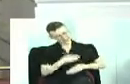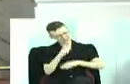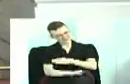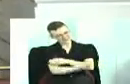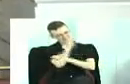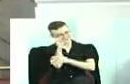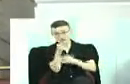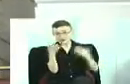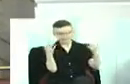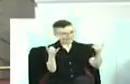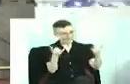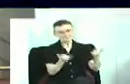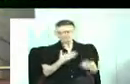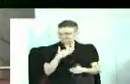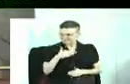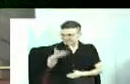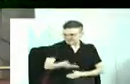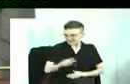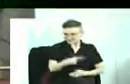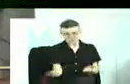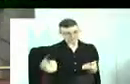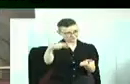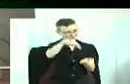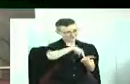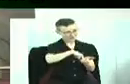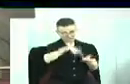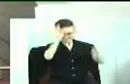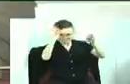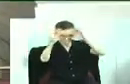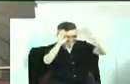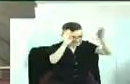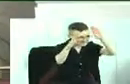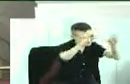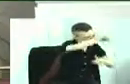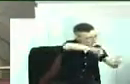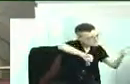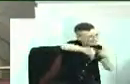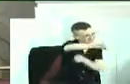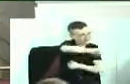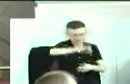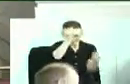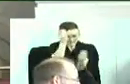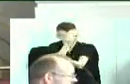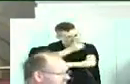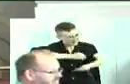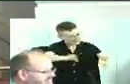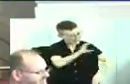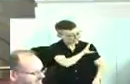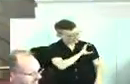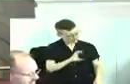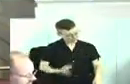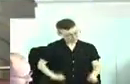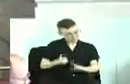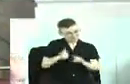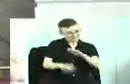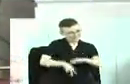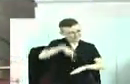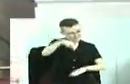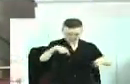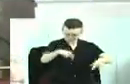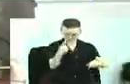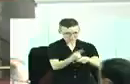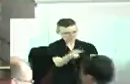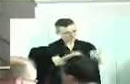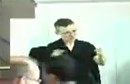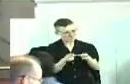invite everybody to rise as you're able to greet those who are near you and let people know that Christ is risen and they are in the right place.